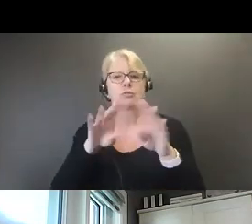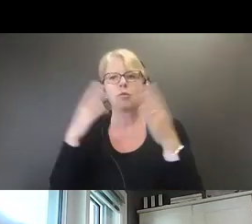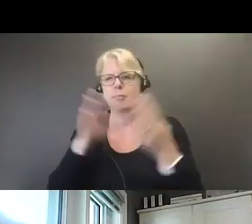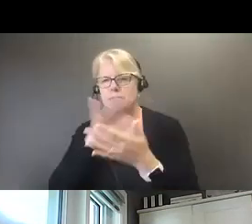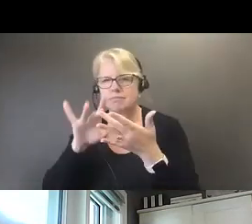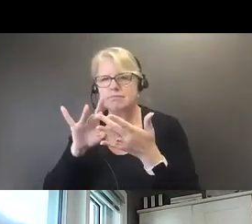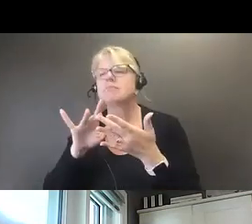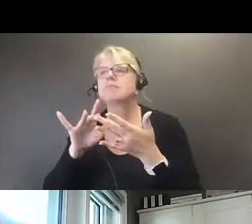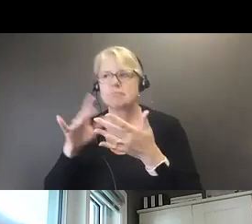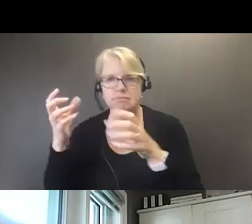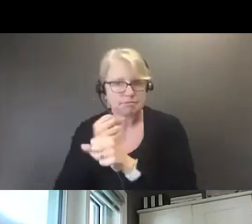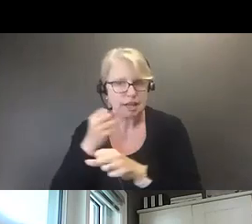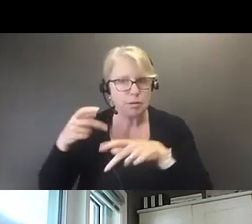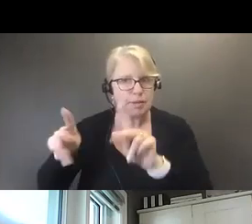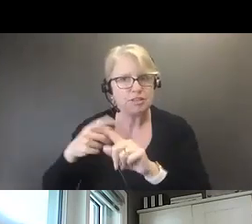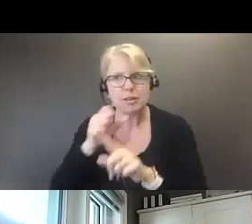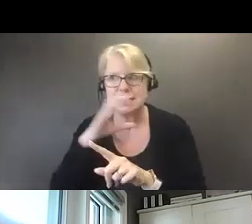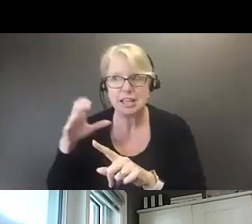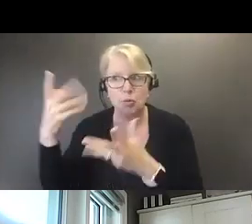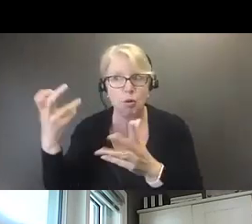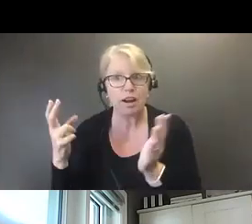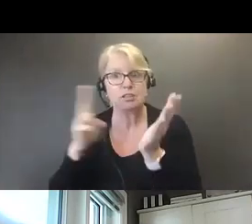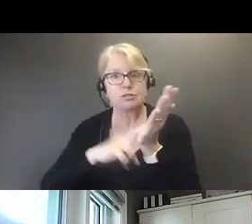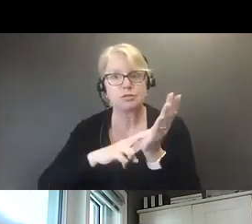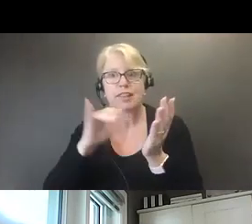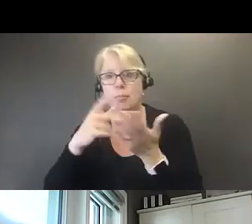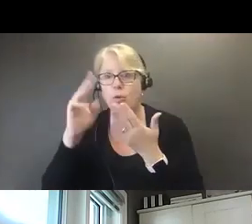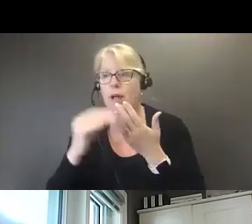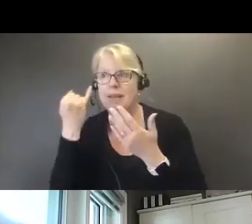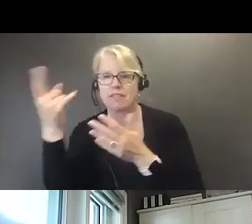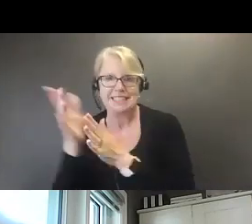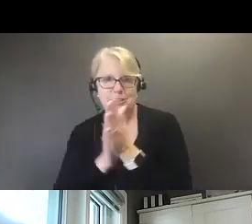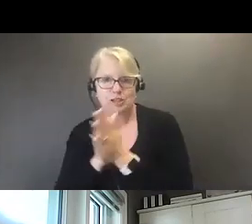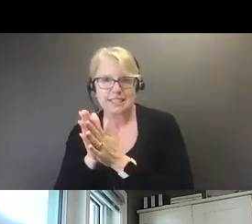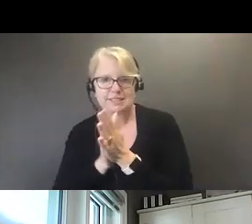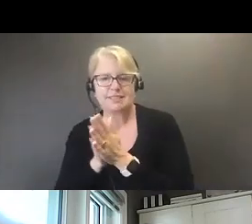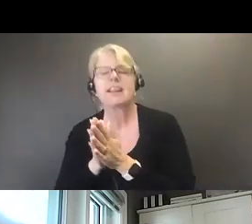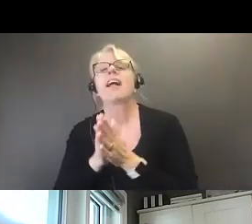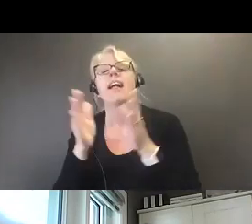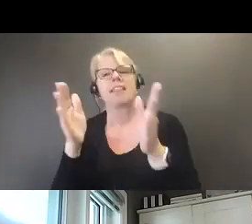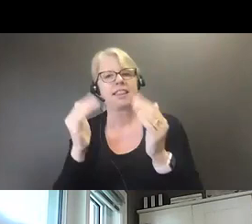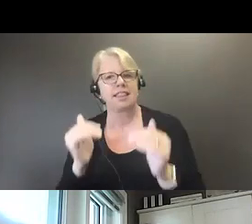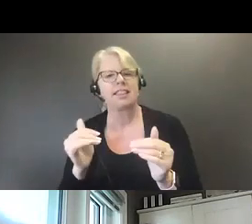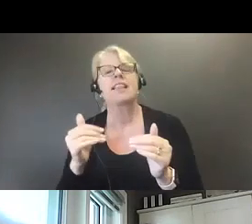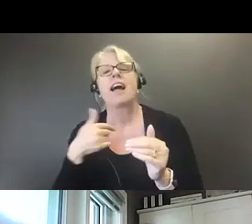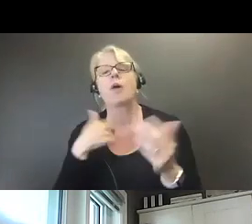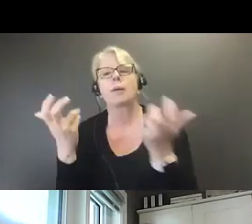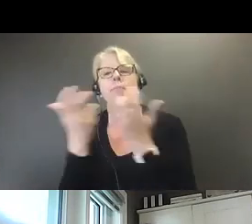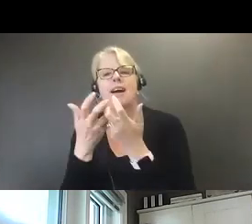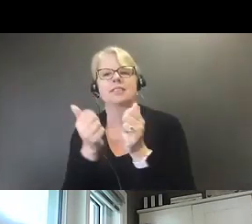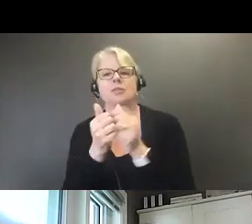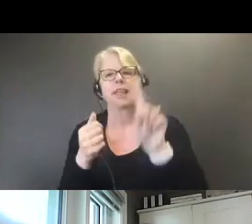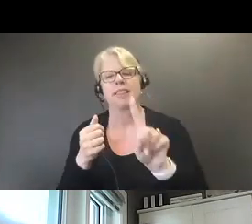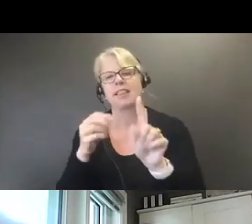obtain consent from the senior and enroll them in the program if they're interested. And then lastly, we match the senior with a